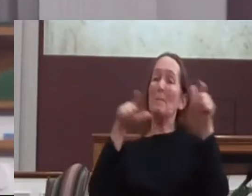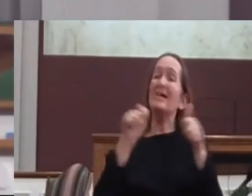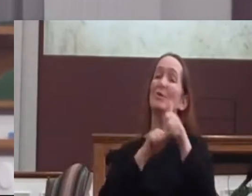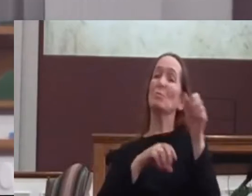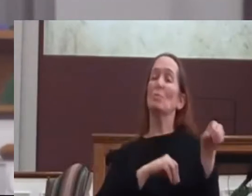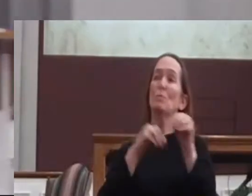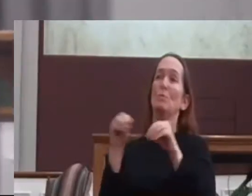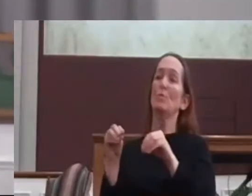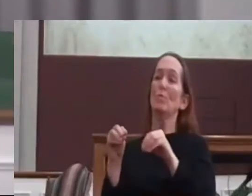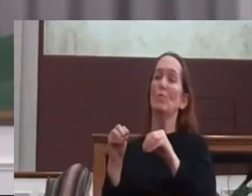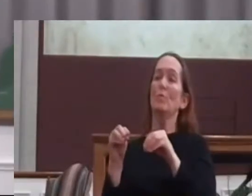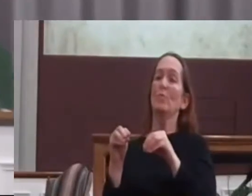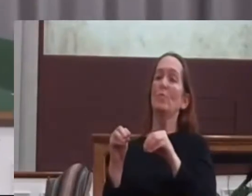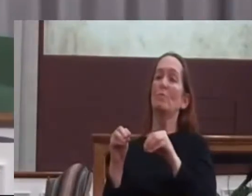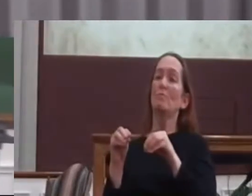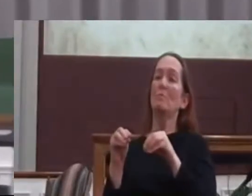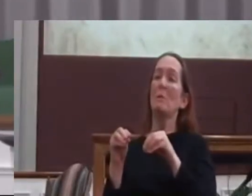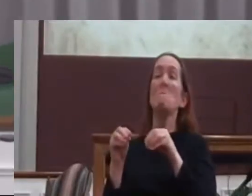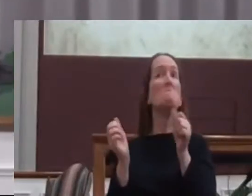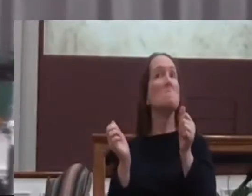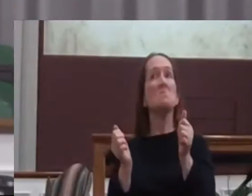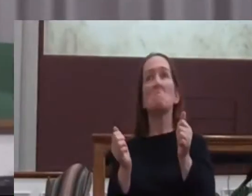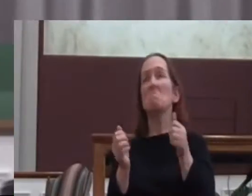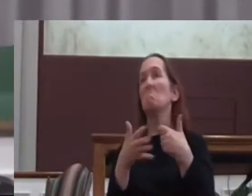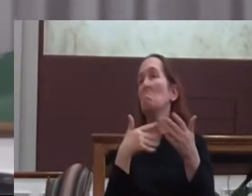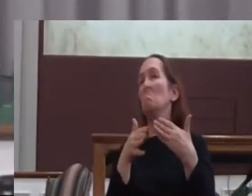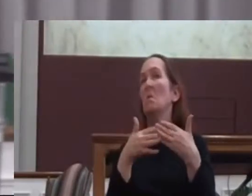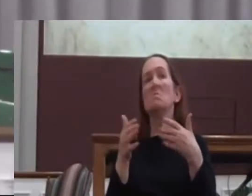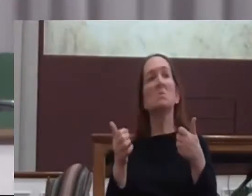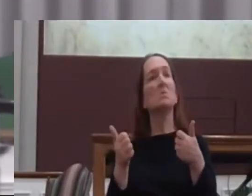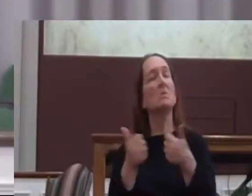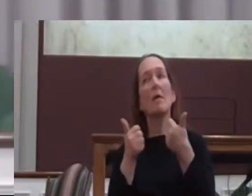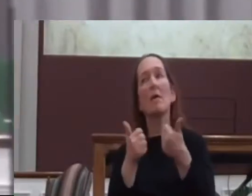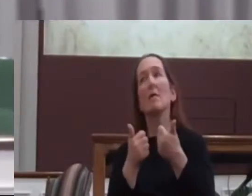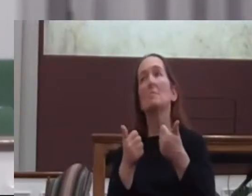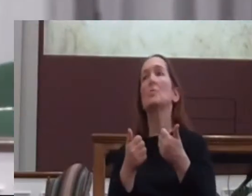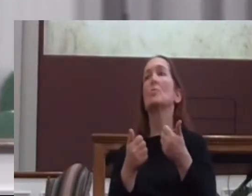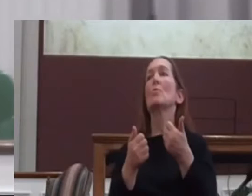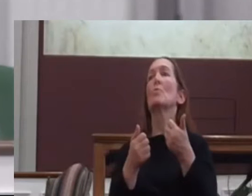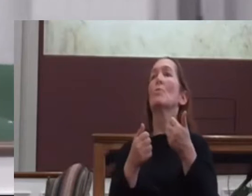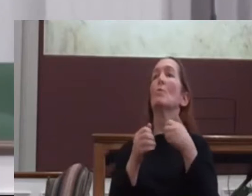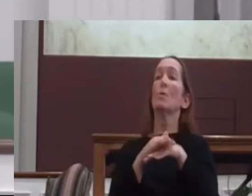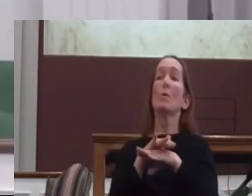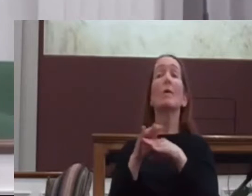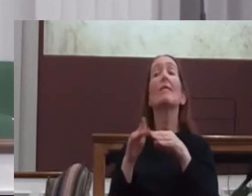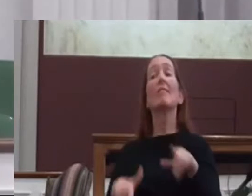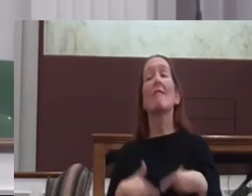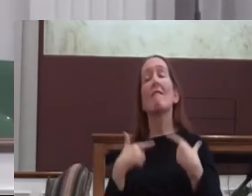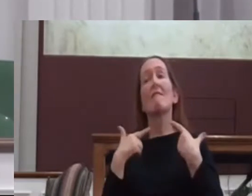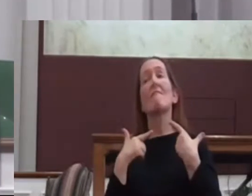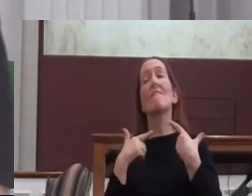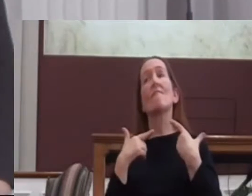for giant movement, whether it be in a game or whether it be in life.